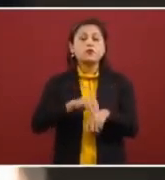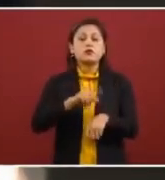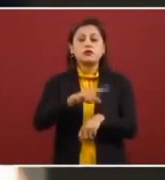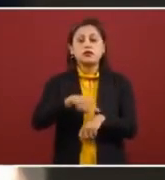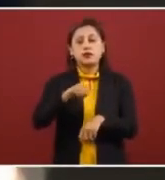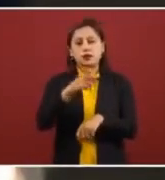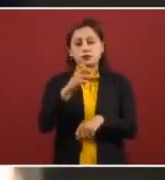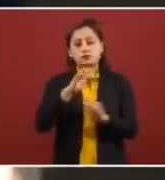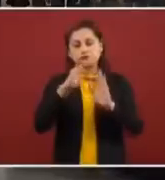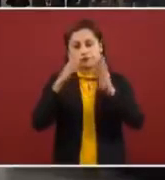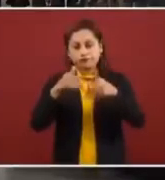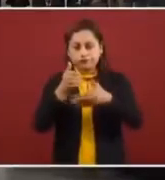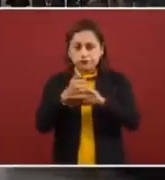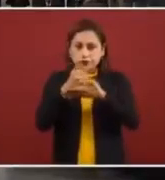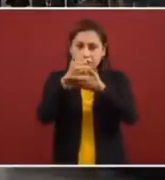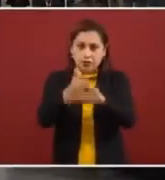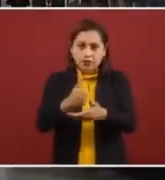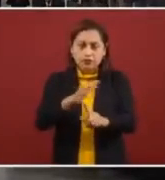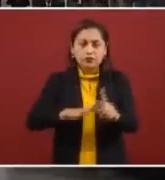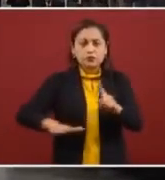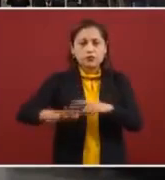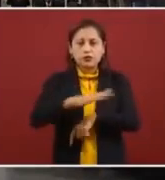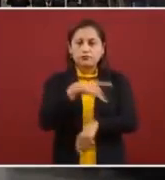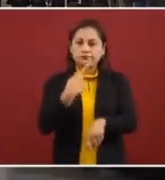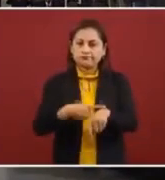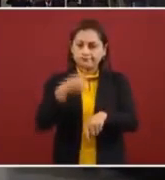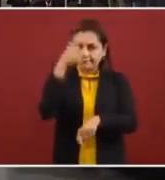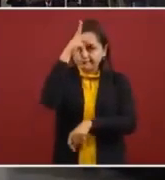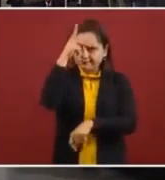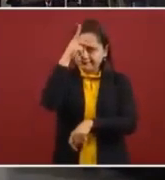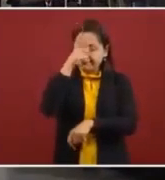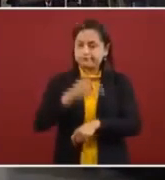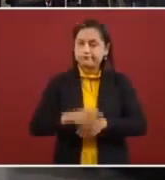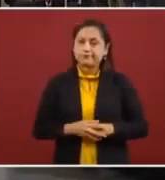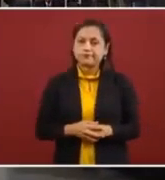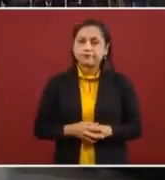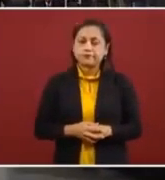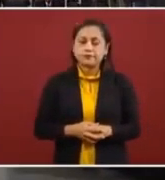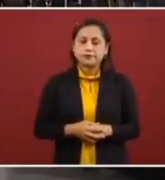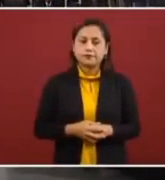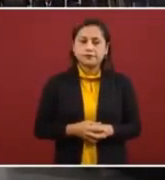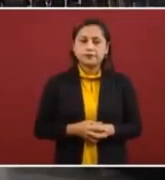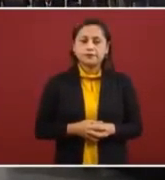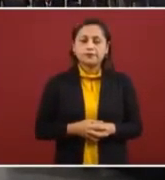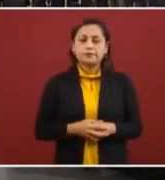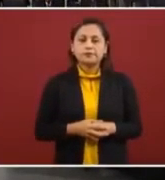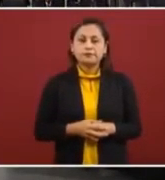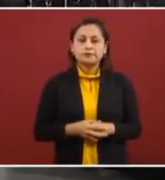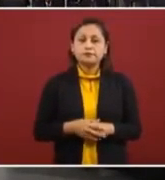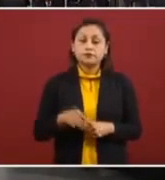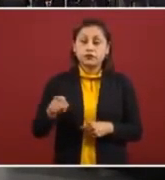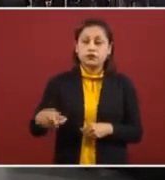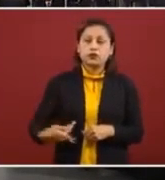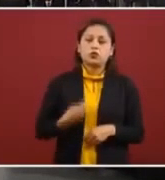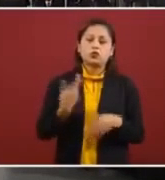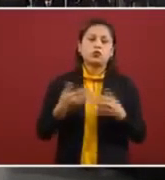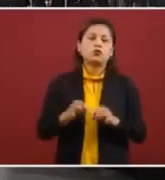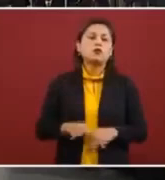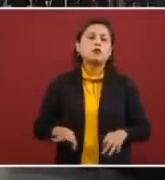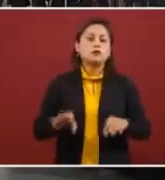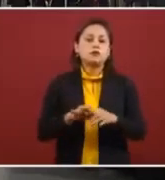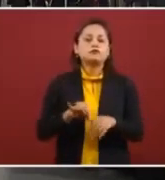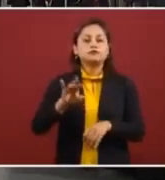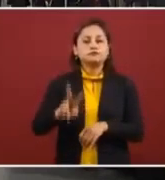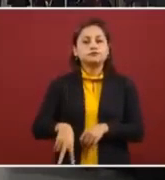end family violence and its effects on society. Muy importante la pregunta. Sí, it's a very important